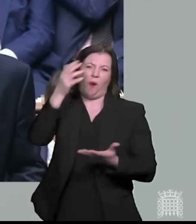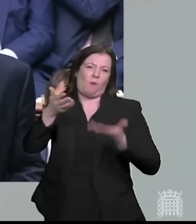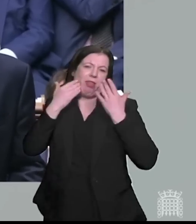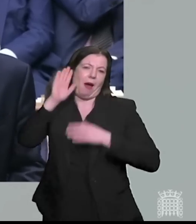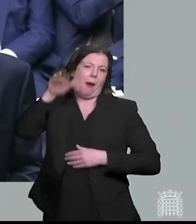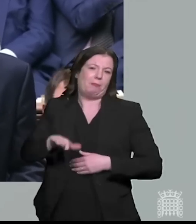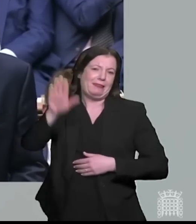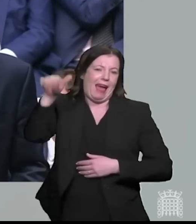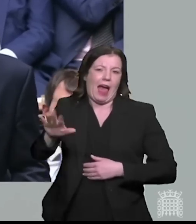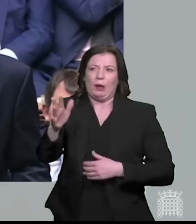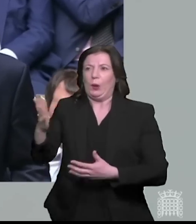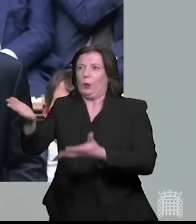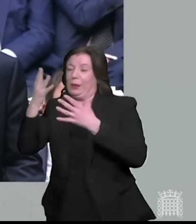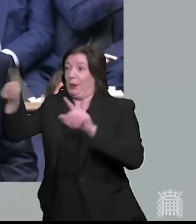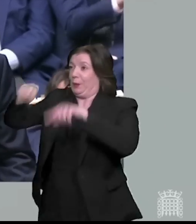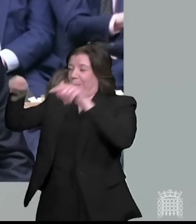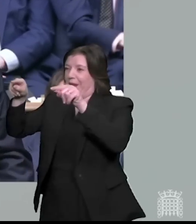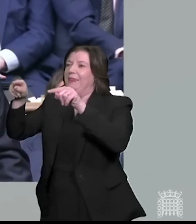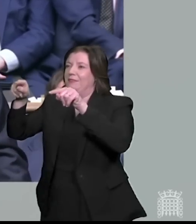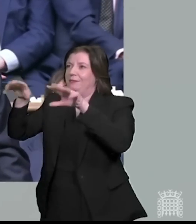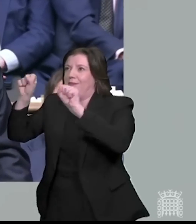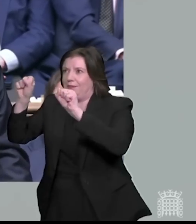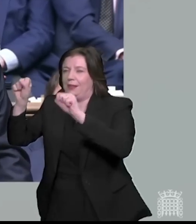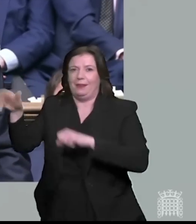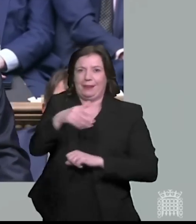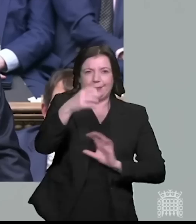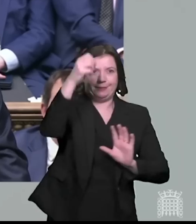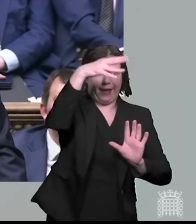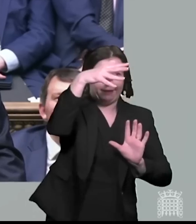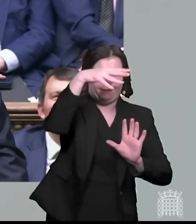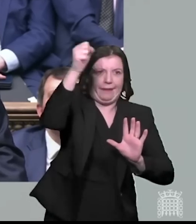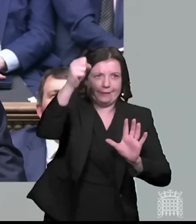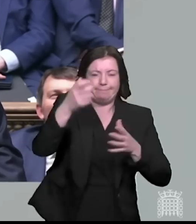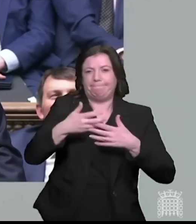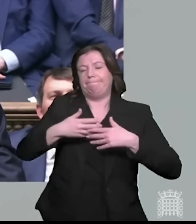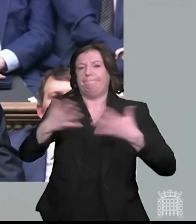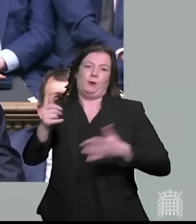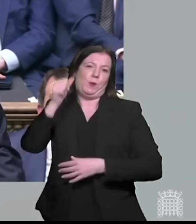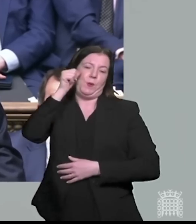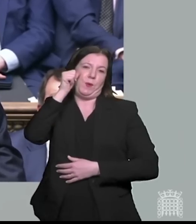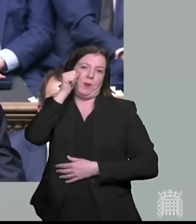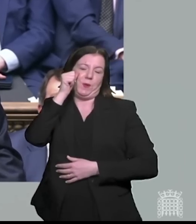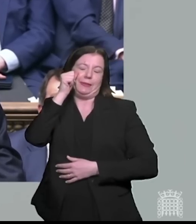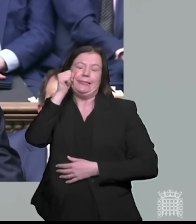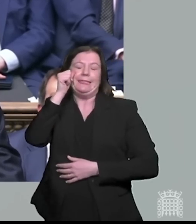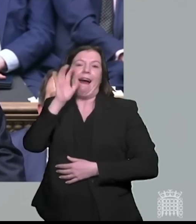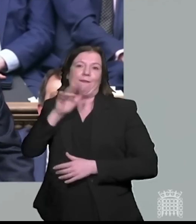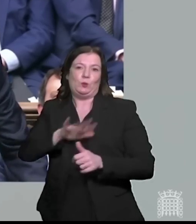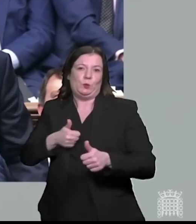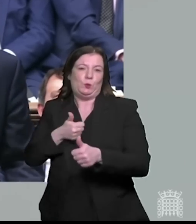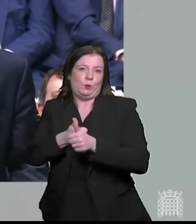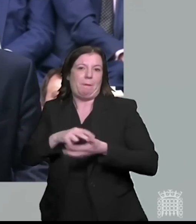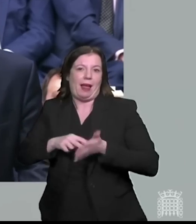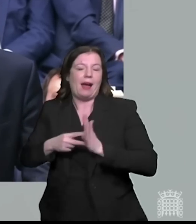and the sun doesn't always shine, even under the Conservatives, Madam Deputy Speaker, we will need